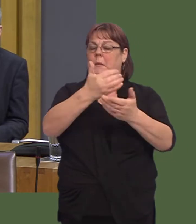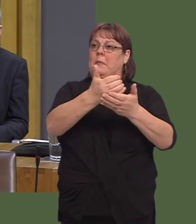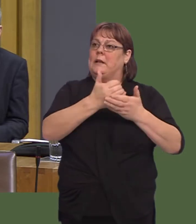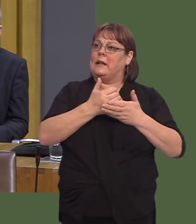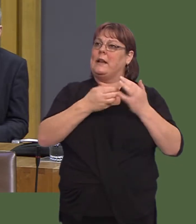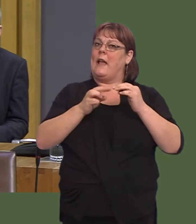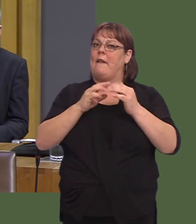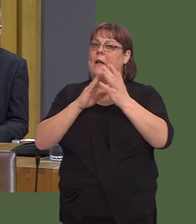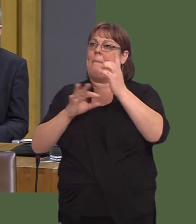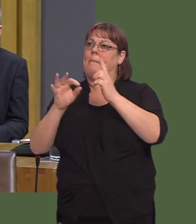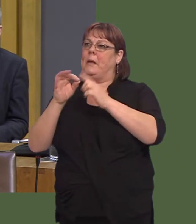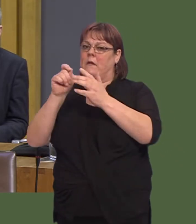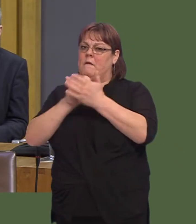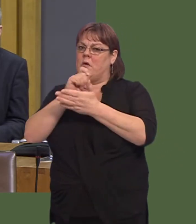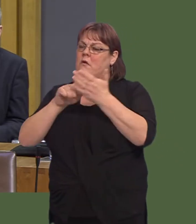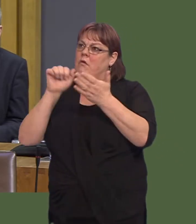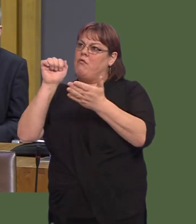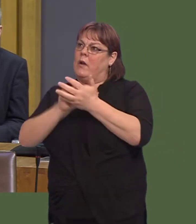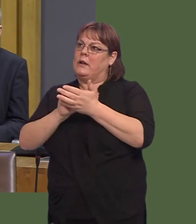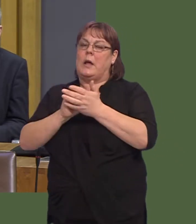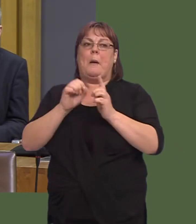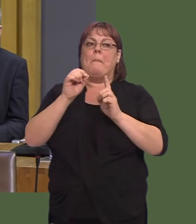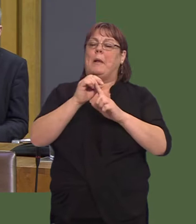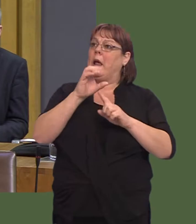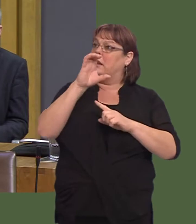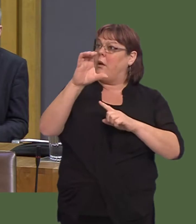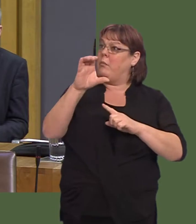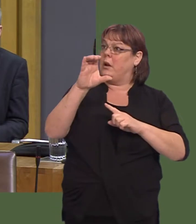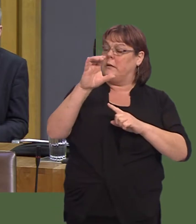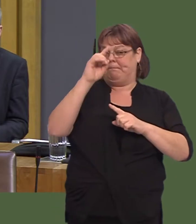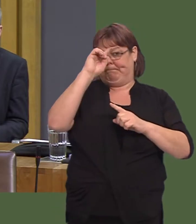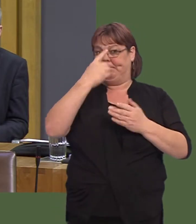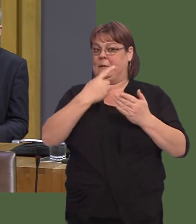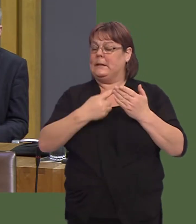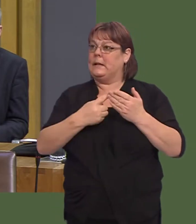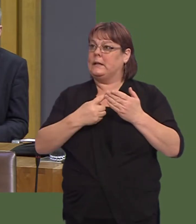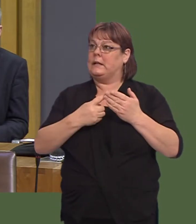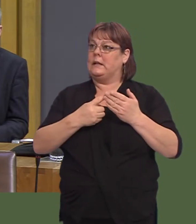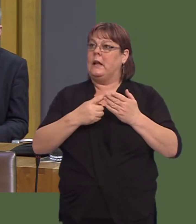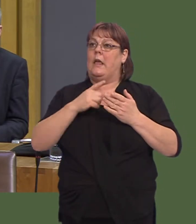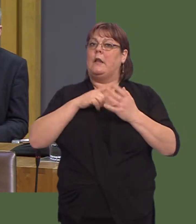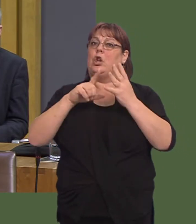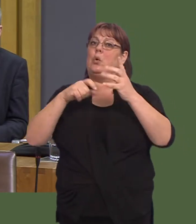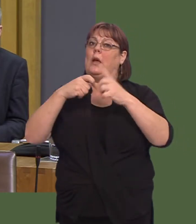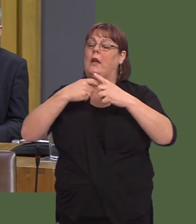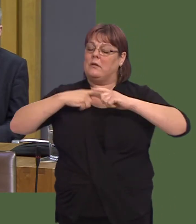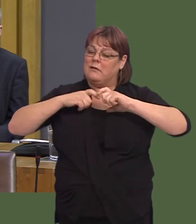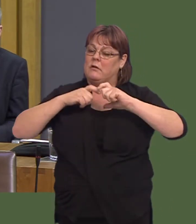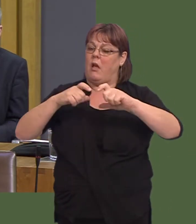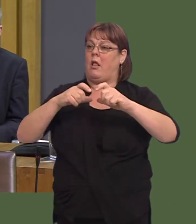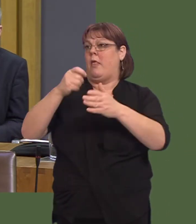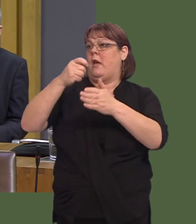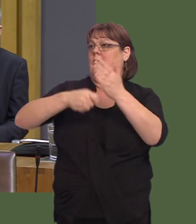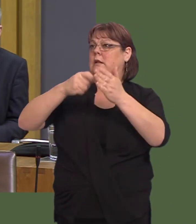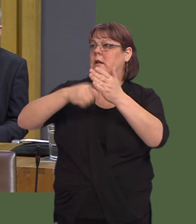Brexit divisions. Plaid Cymru's solution to the border problem, as you'll be aware, is for the UK to stay in the customs